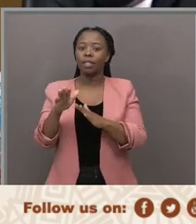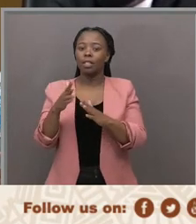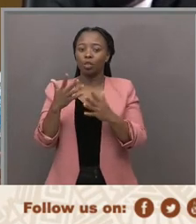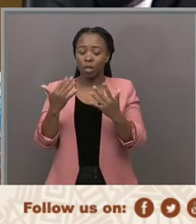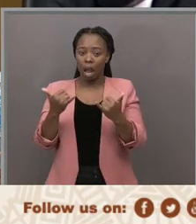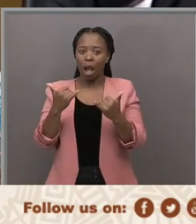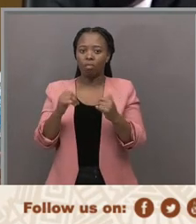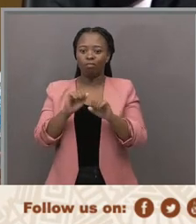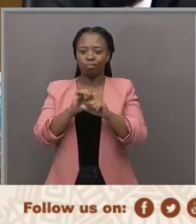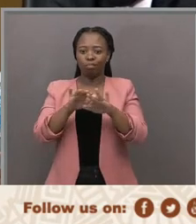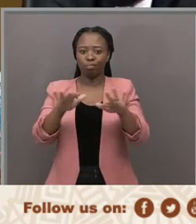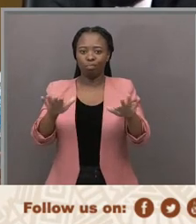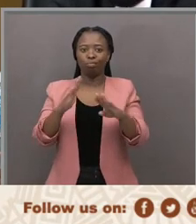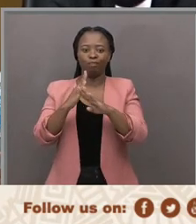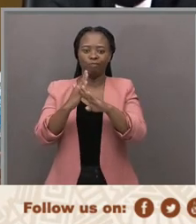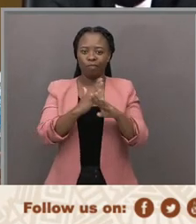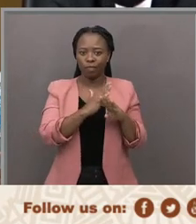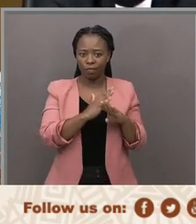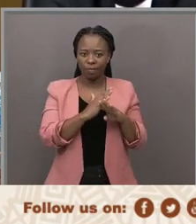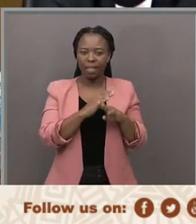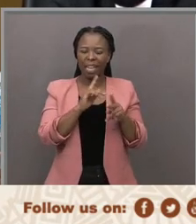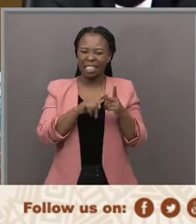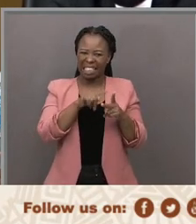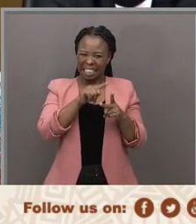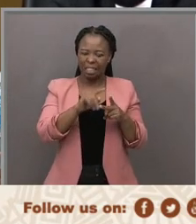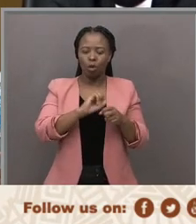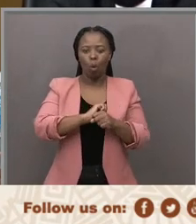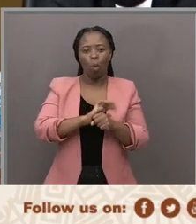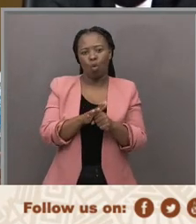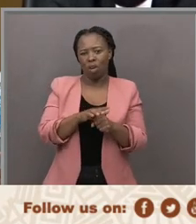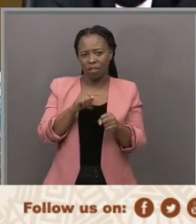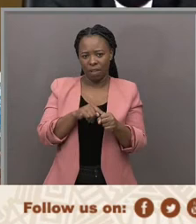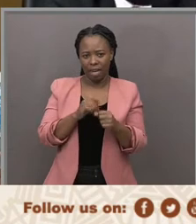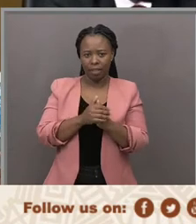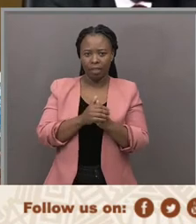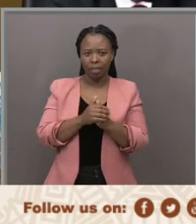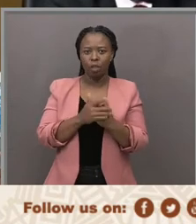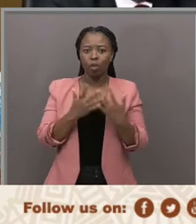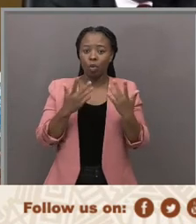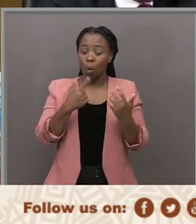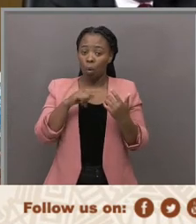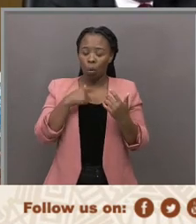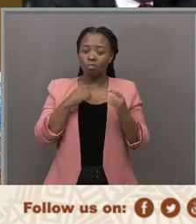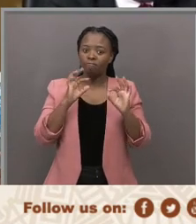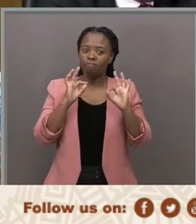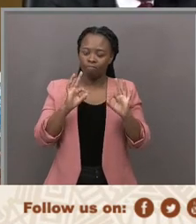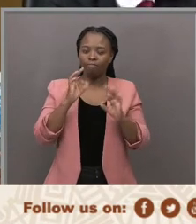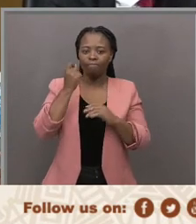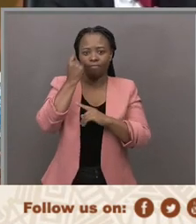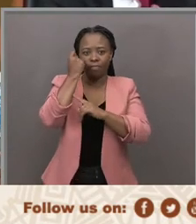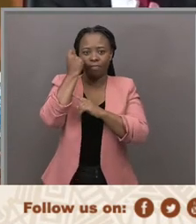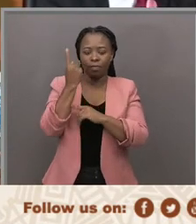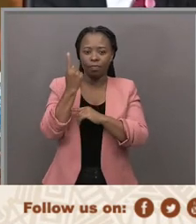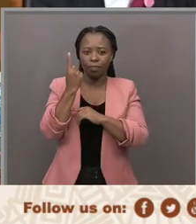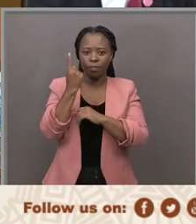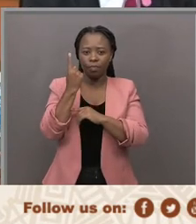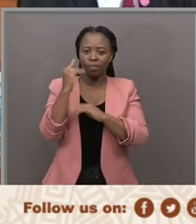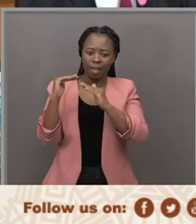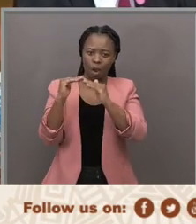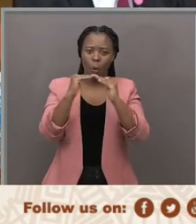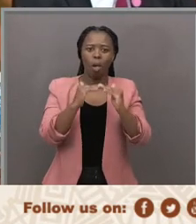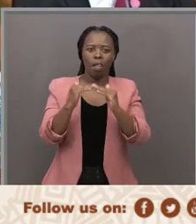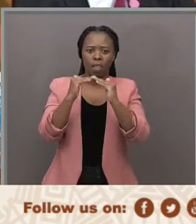COVID-19 and the deadly coronavirus. We are equally conscious of the fact that in the eyes of our people,